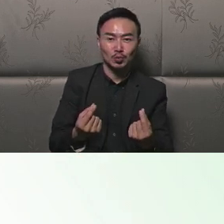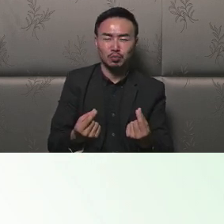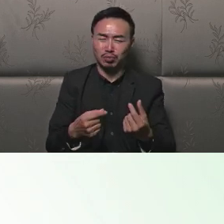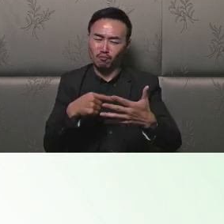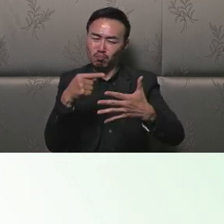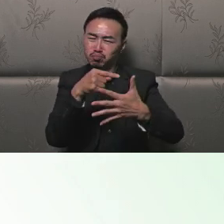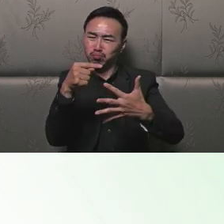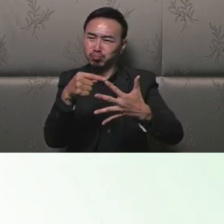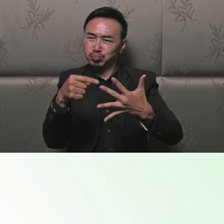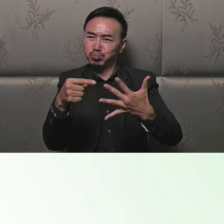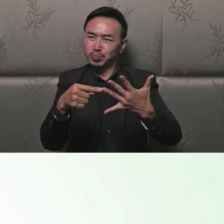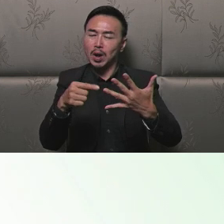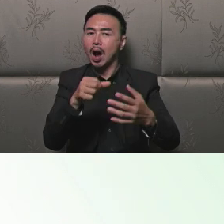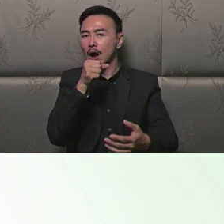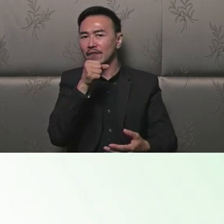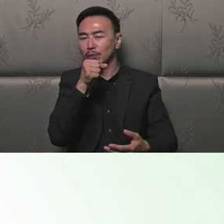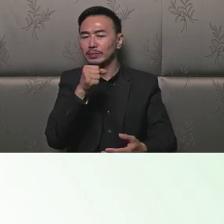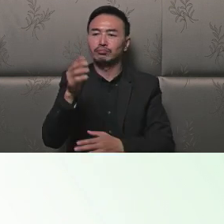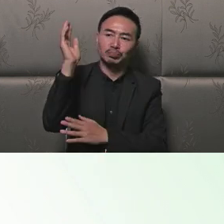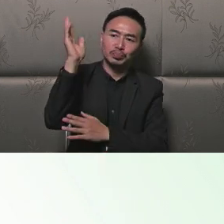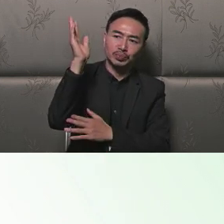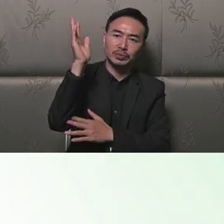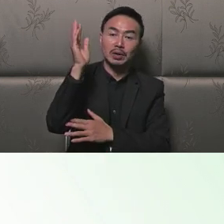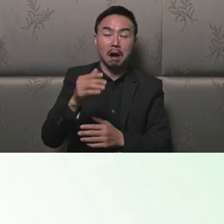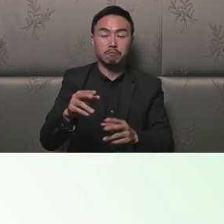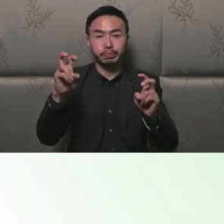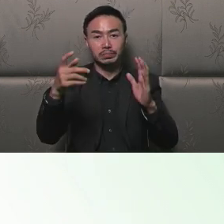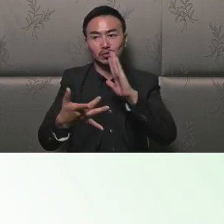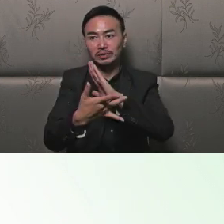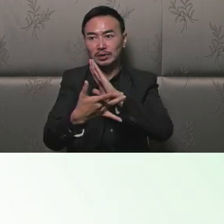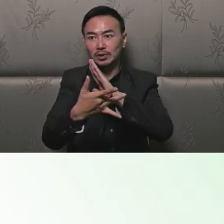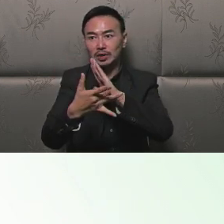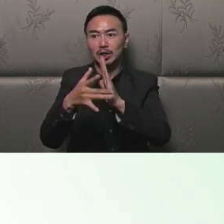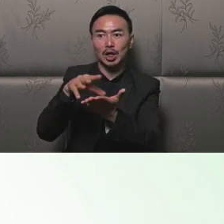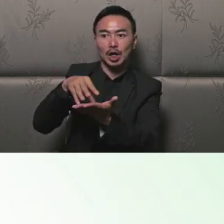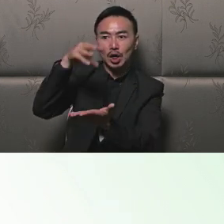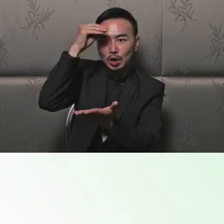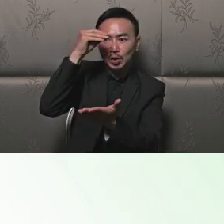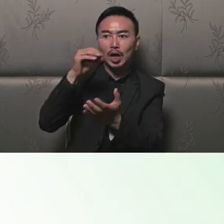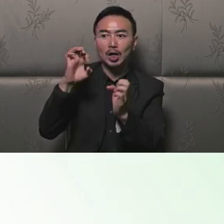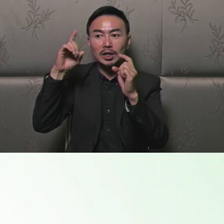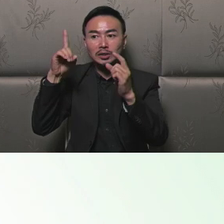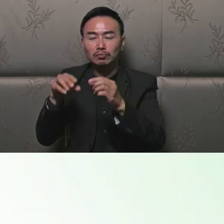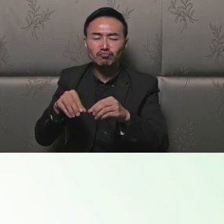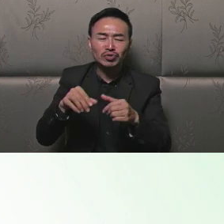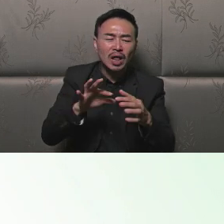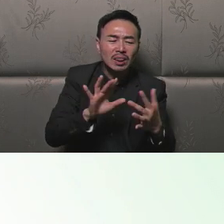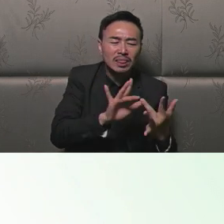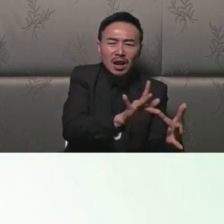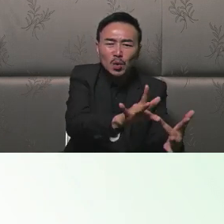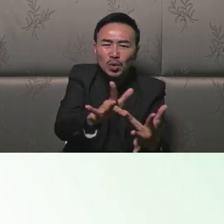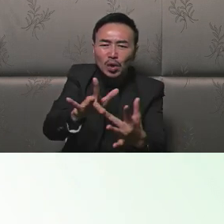that connected learning, digital, that has come up in quite a few different places. Coursera